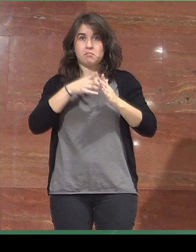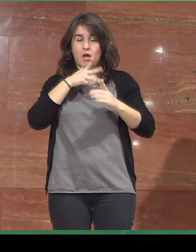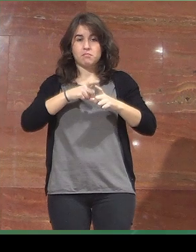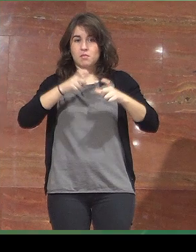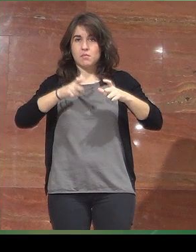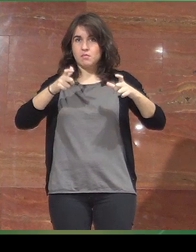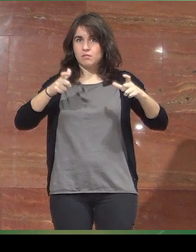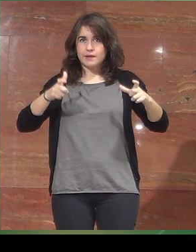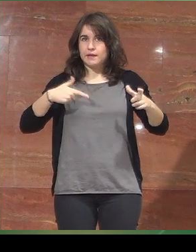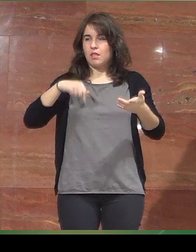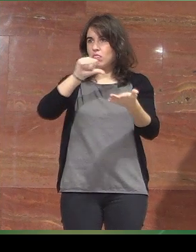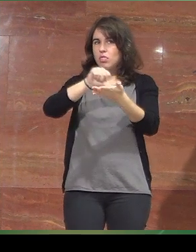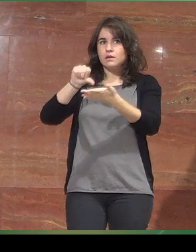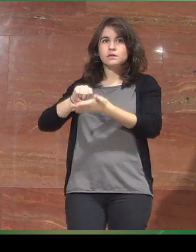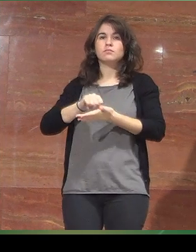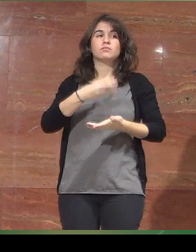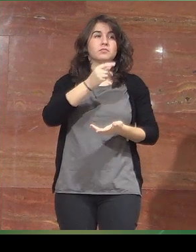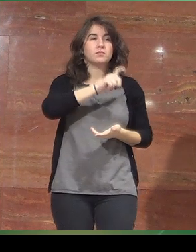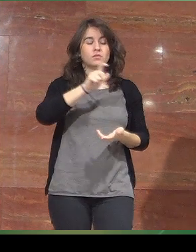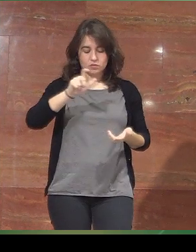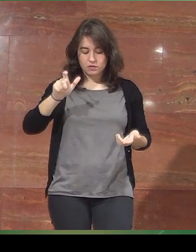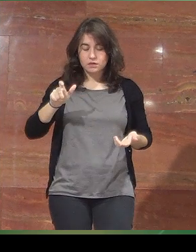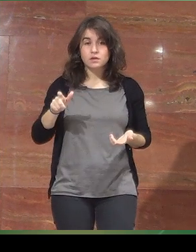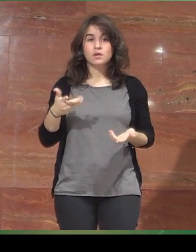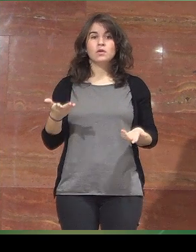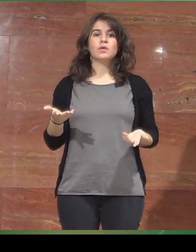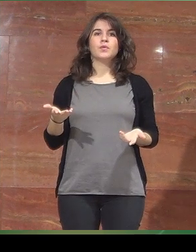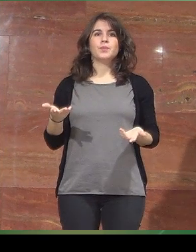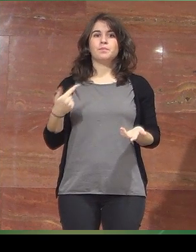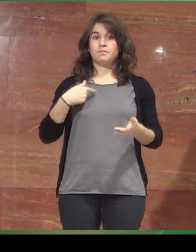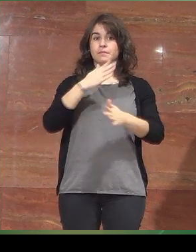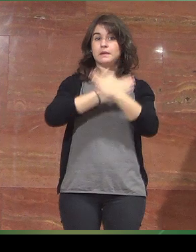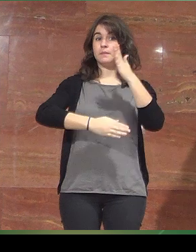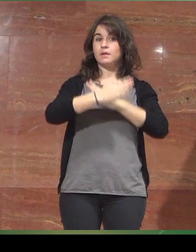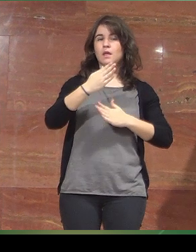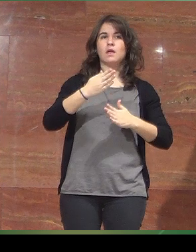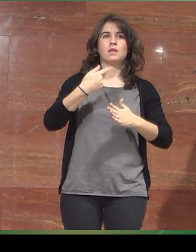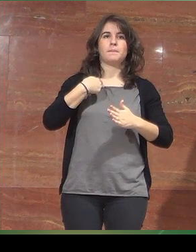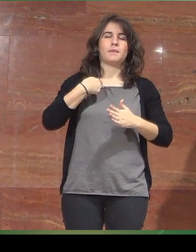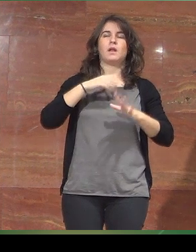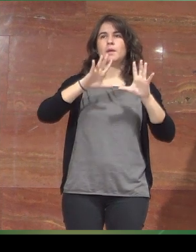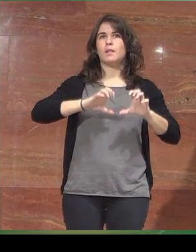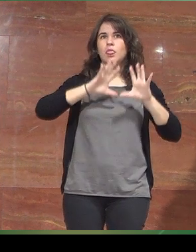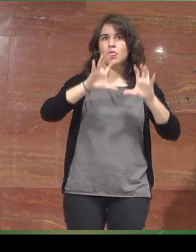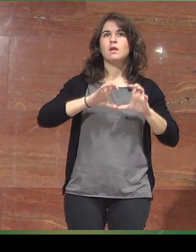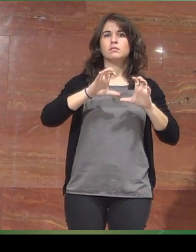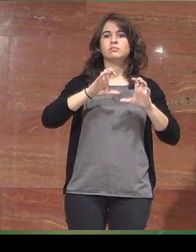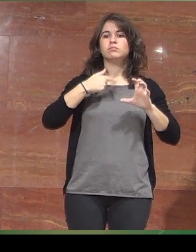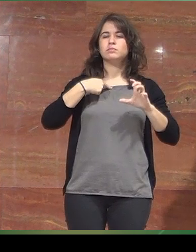learning disabilities now are using tablet computers because they can't remember a route, so they can have on